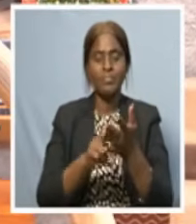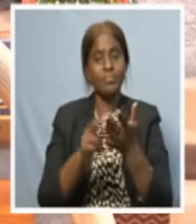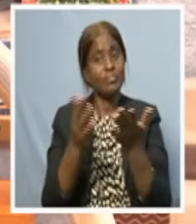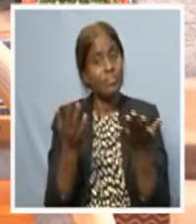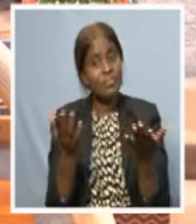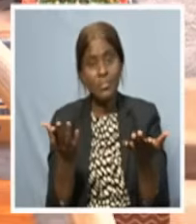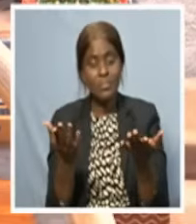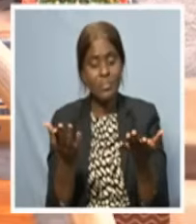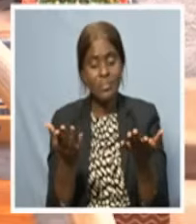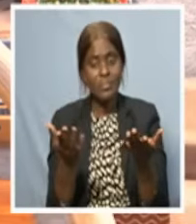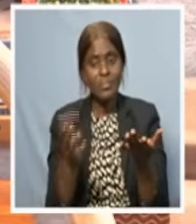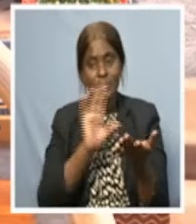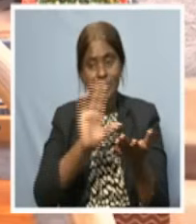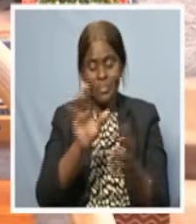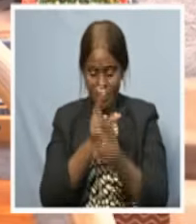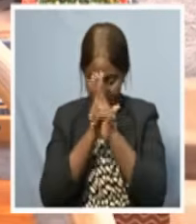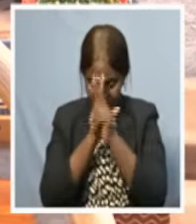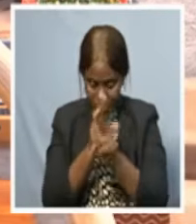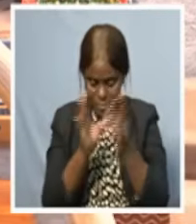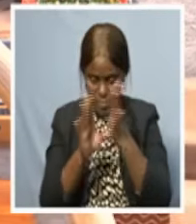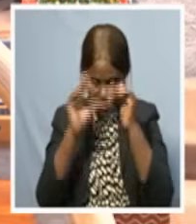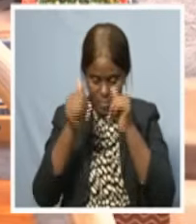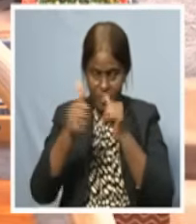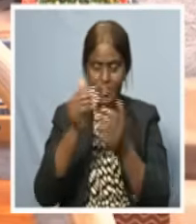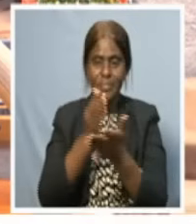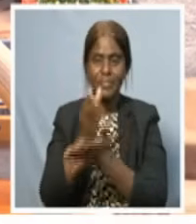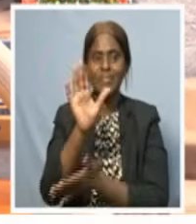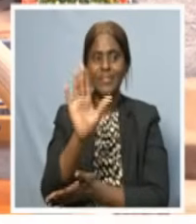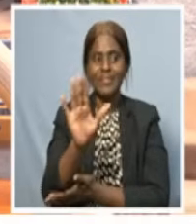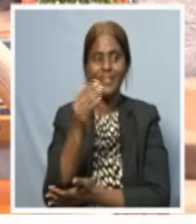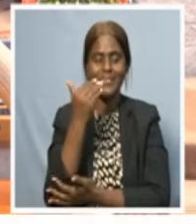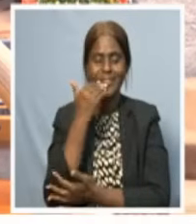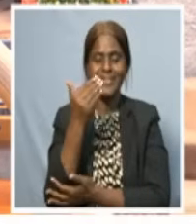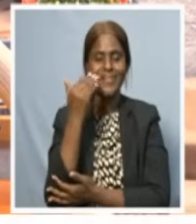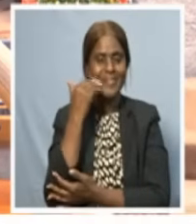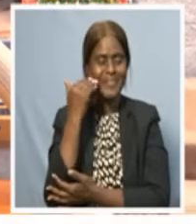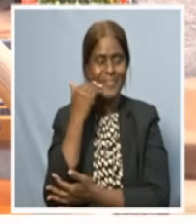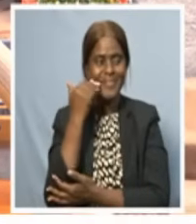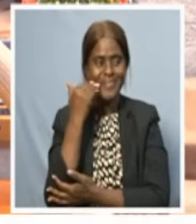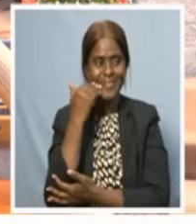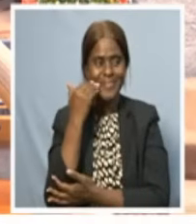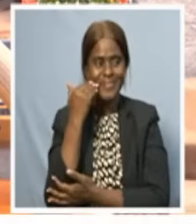So Her Honor, the Vice President is in order.